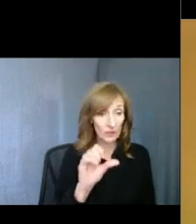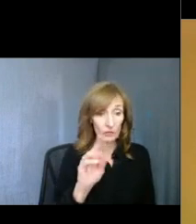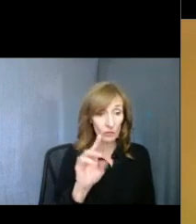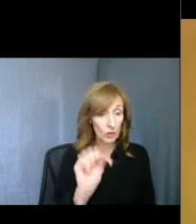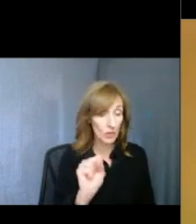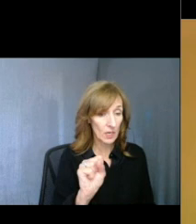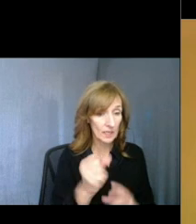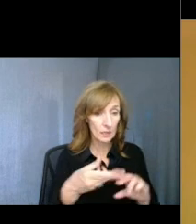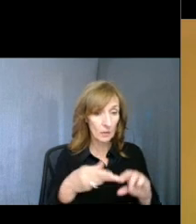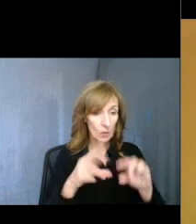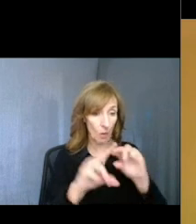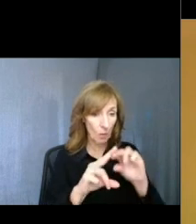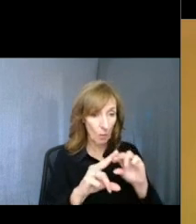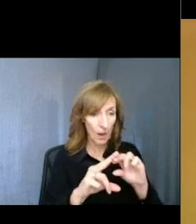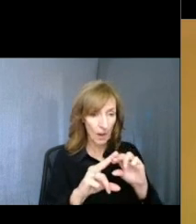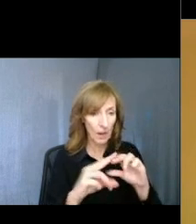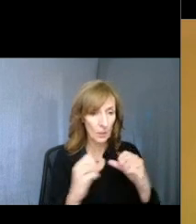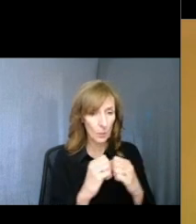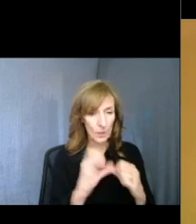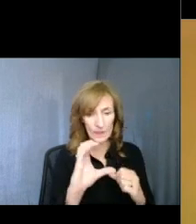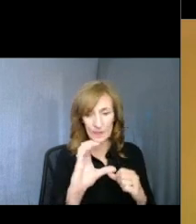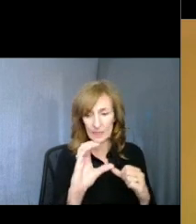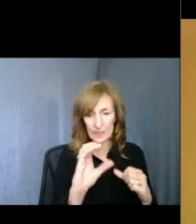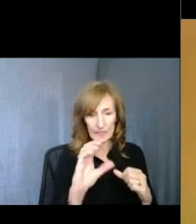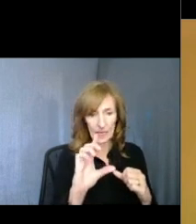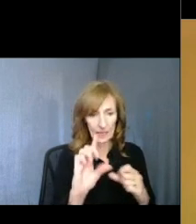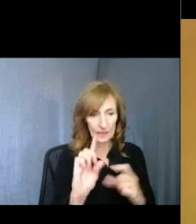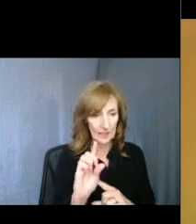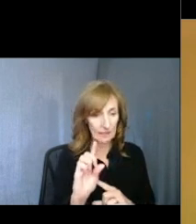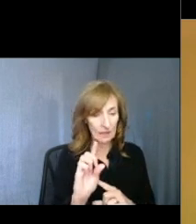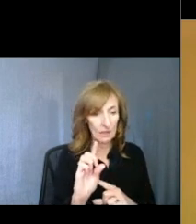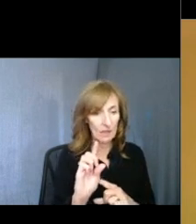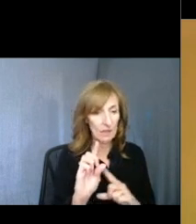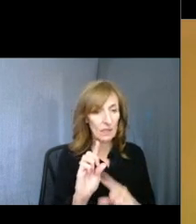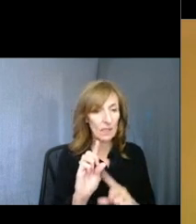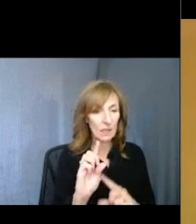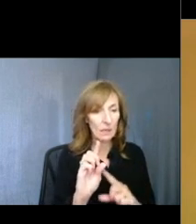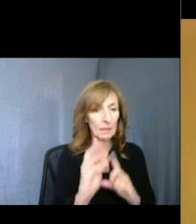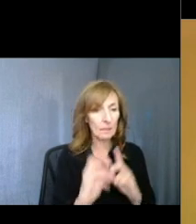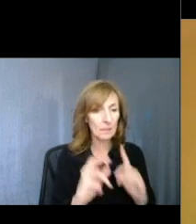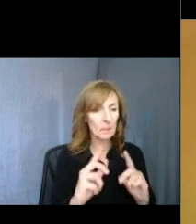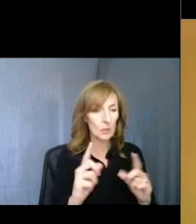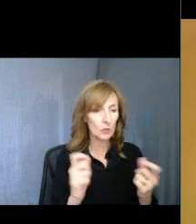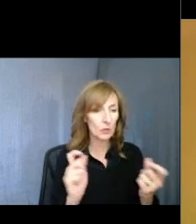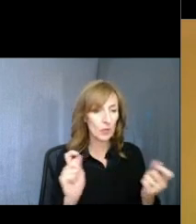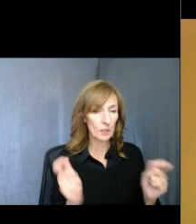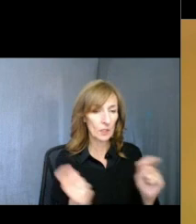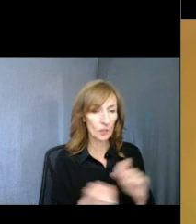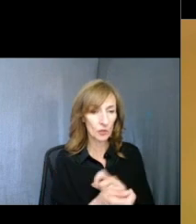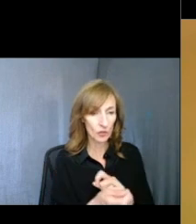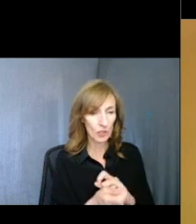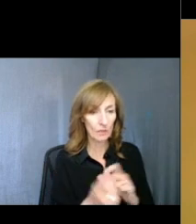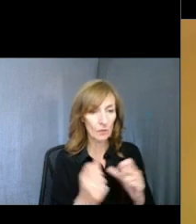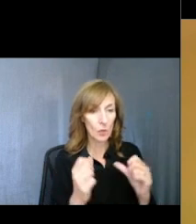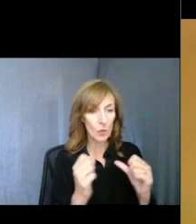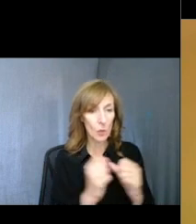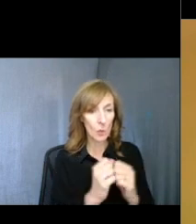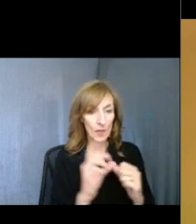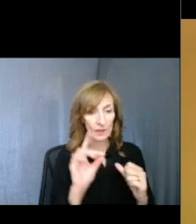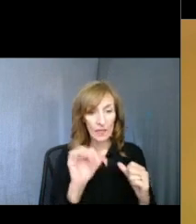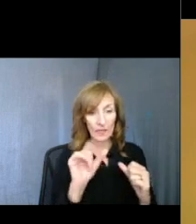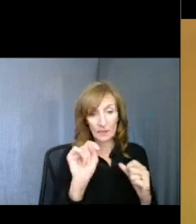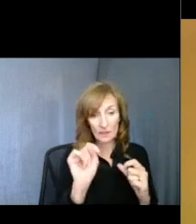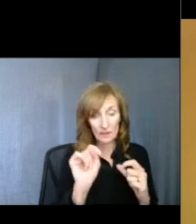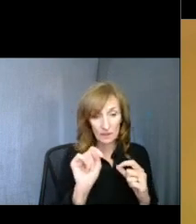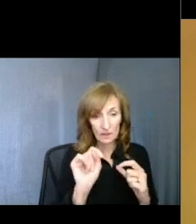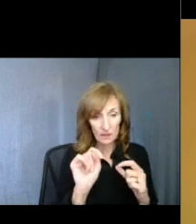And but I think people are trying to shift to seeing if we can get a diet concoction that works better